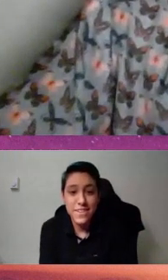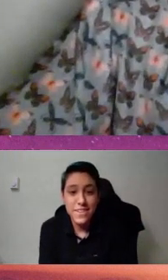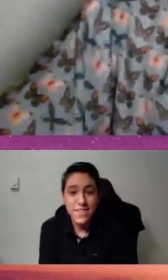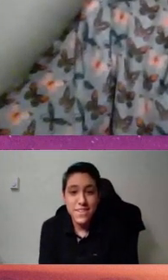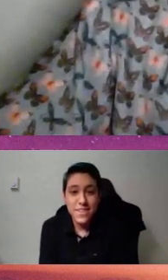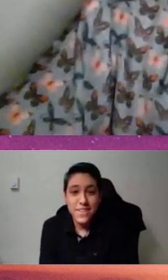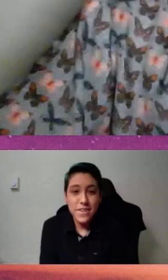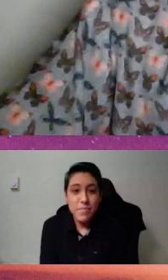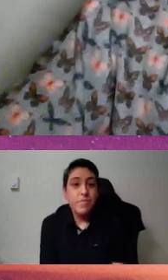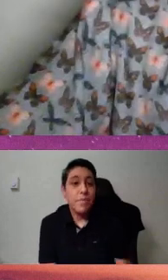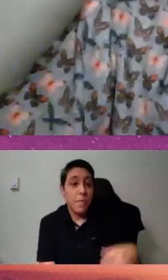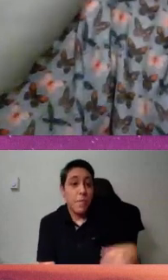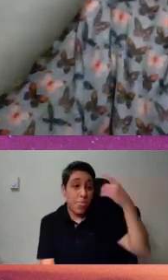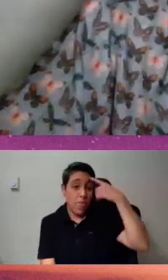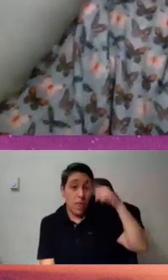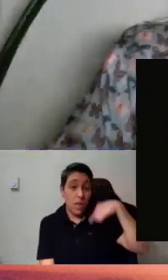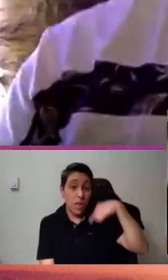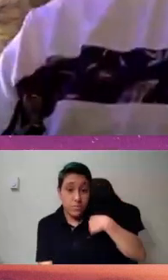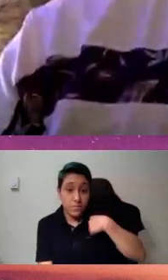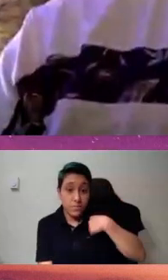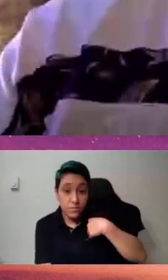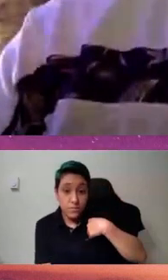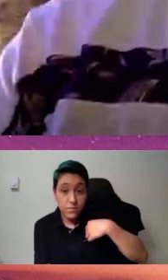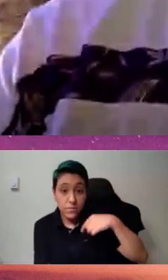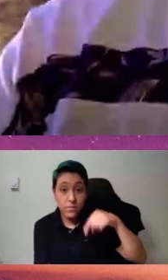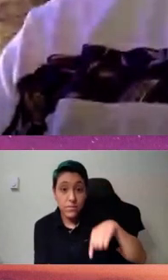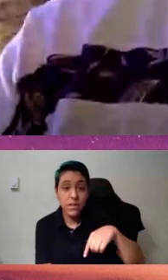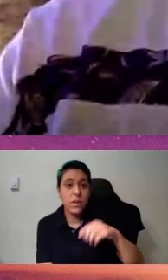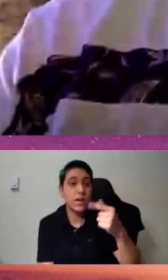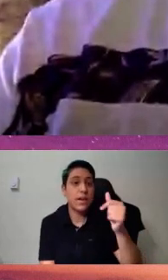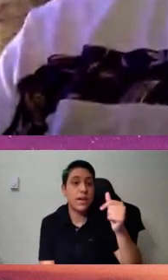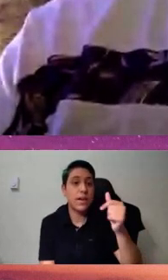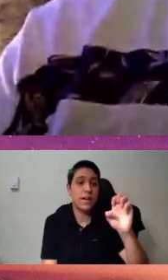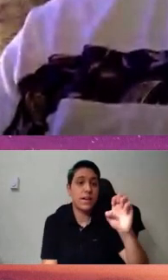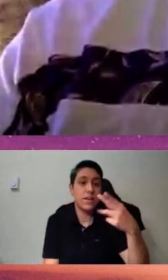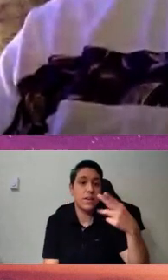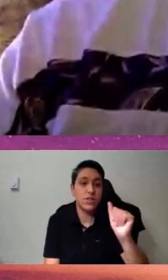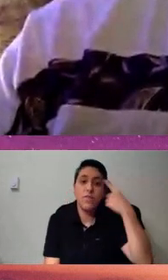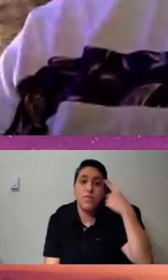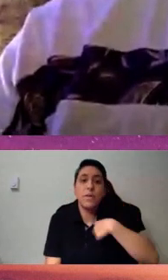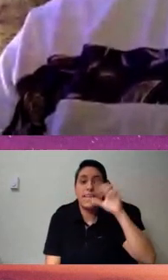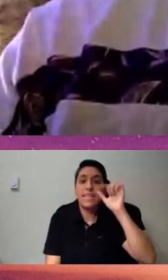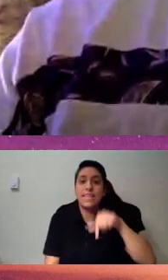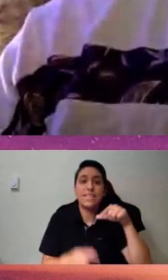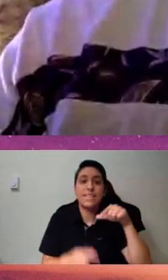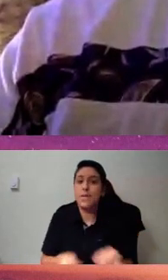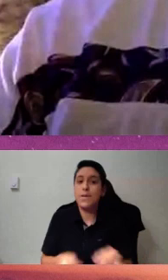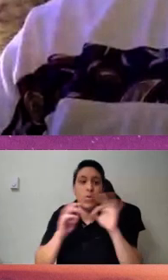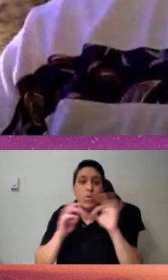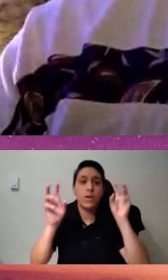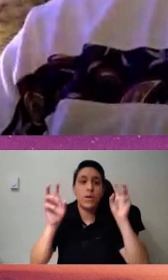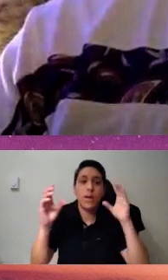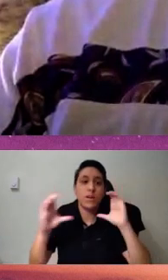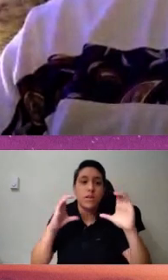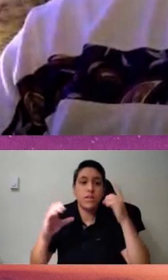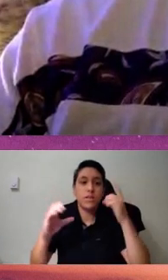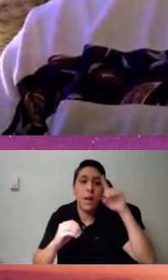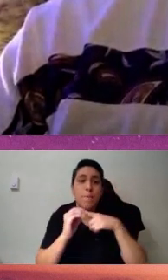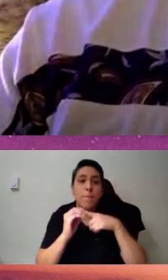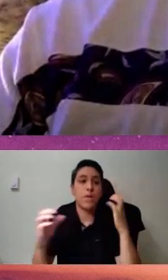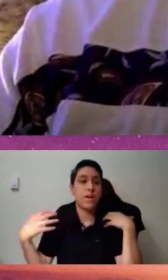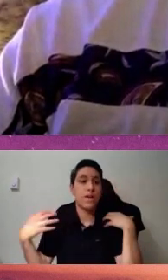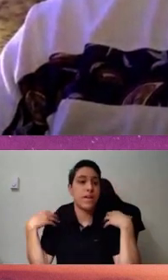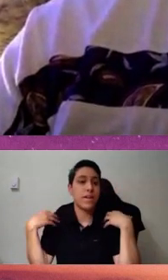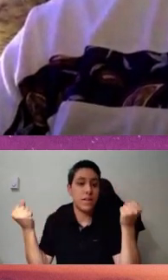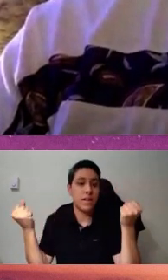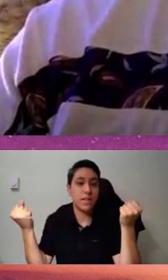For me, this is a really important conversation topic on healing, right? Because, and